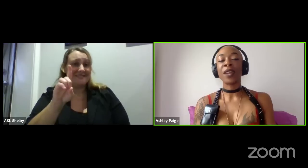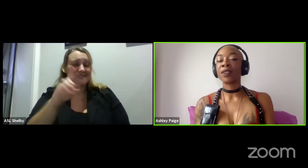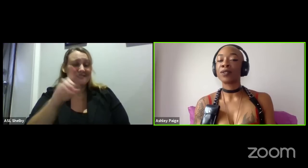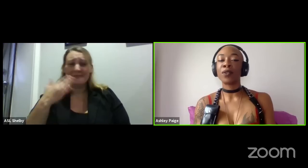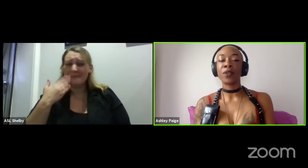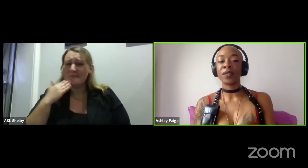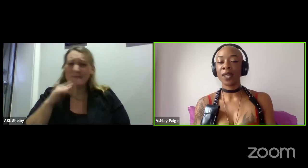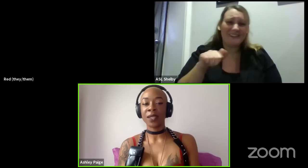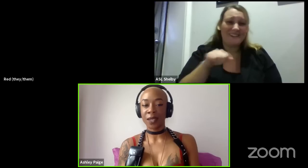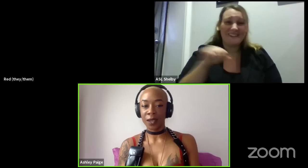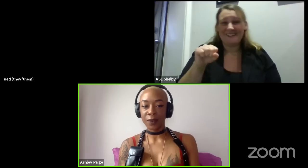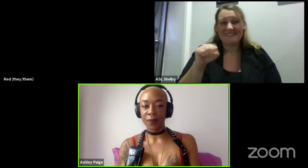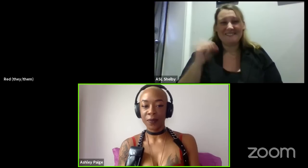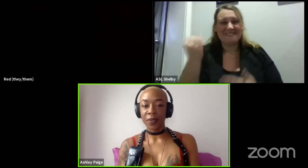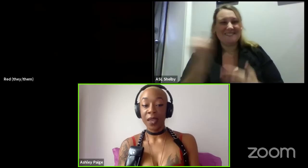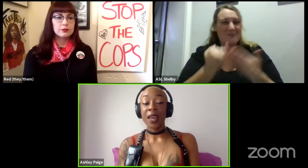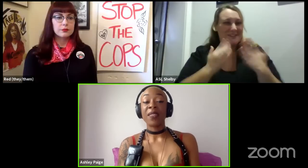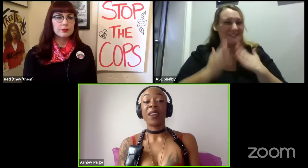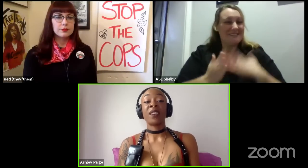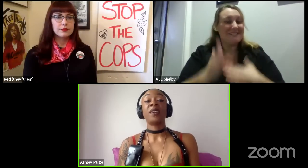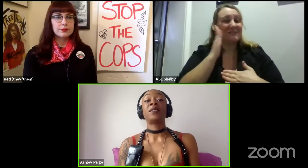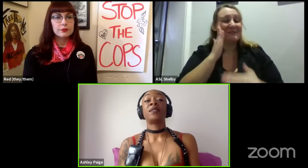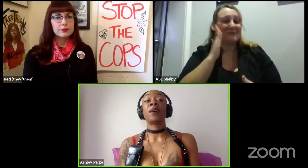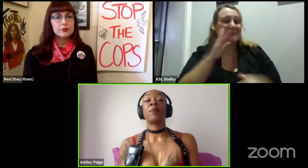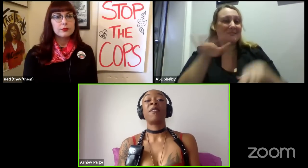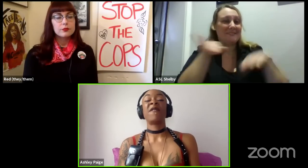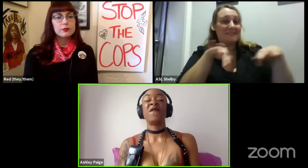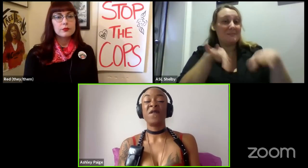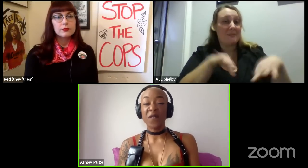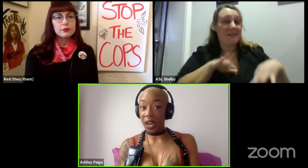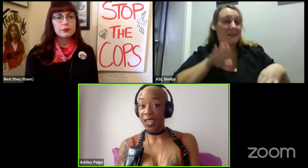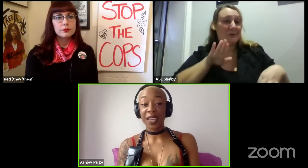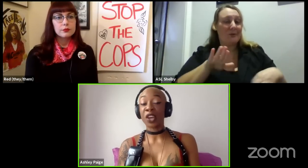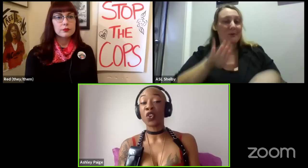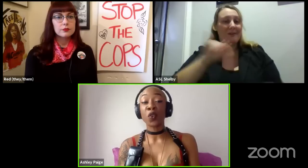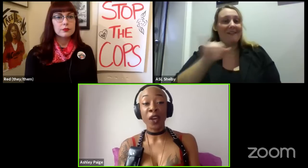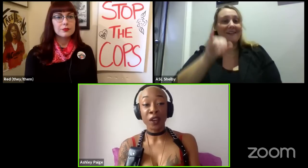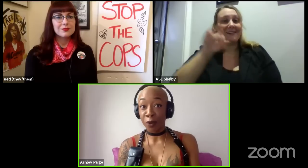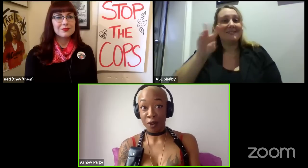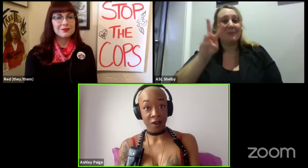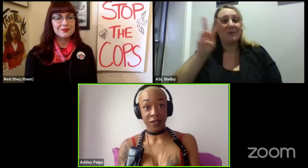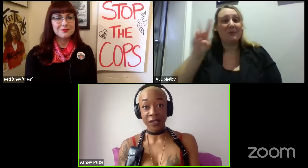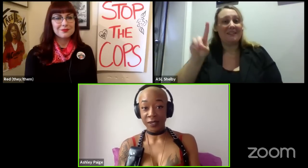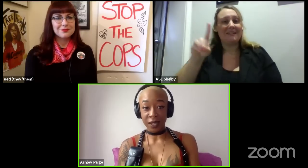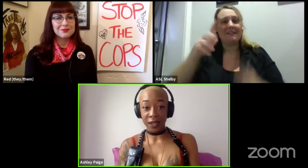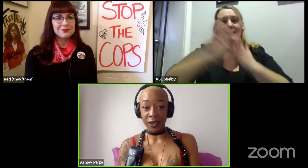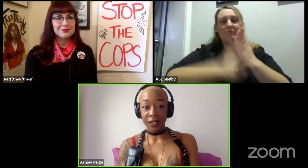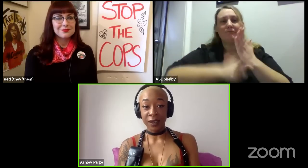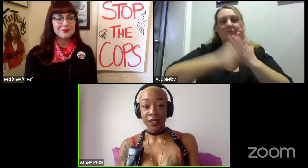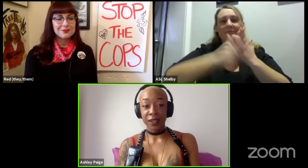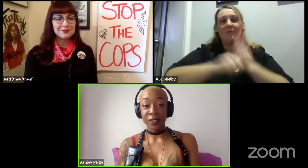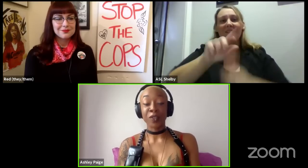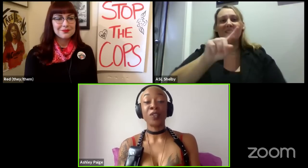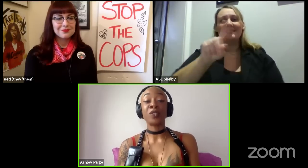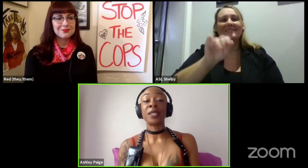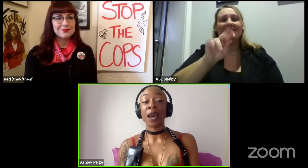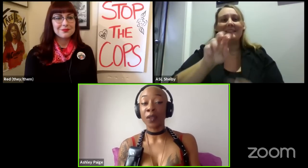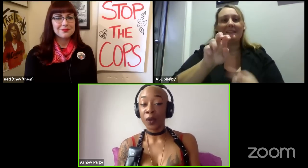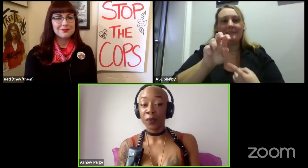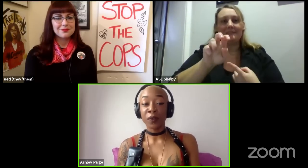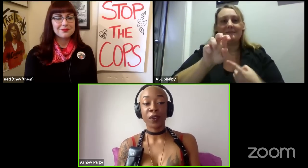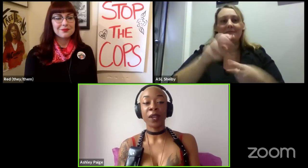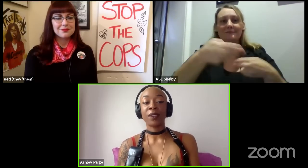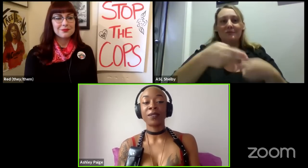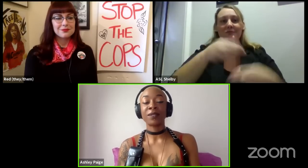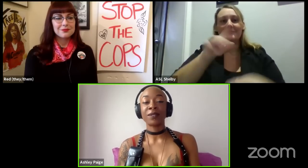the International Horrors Day zine. There is some fucking incredible art in this zine. So you should